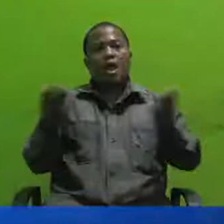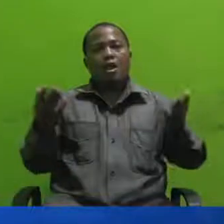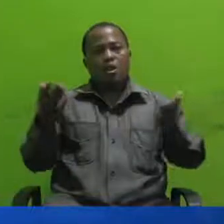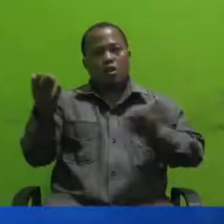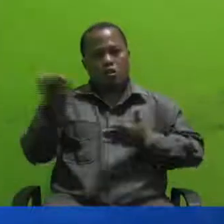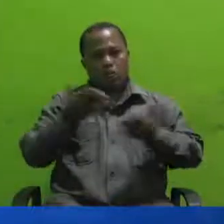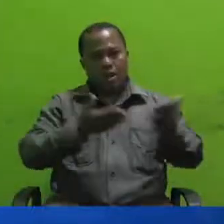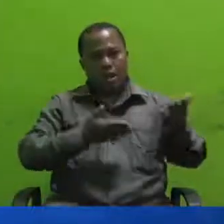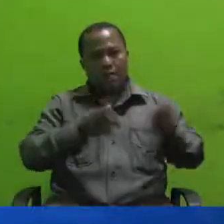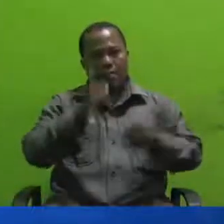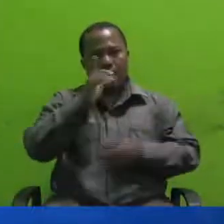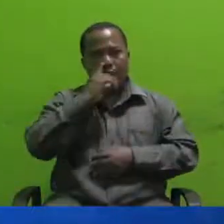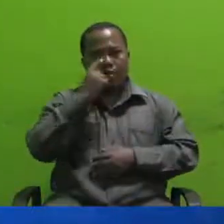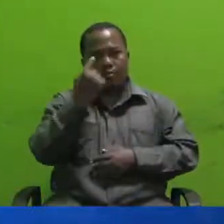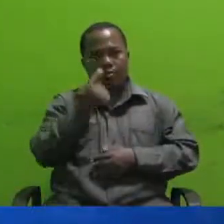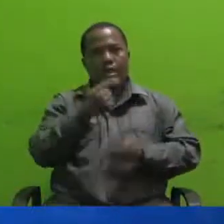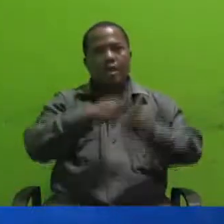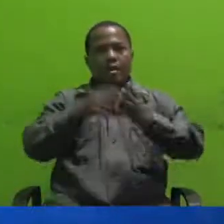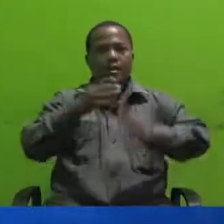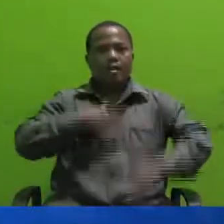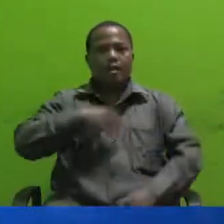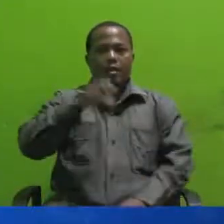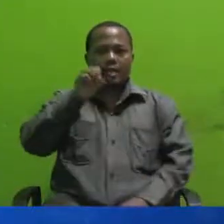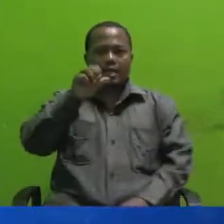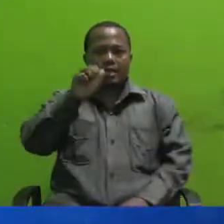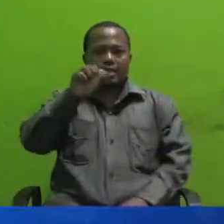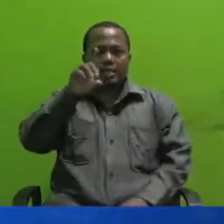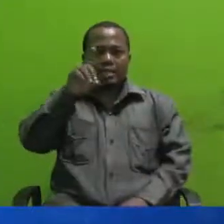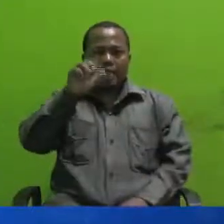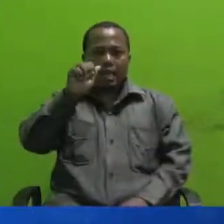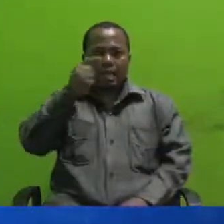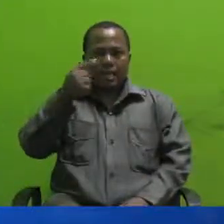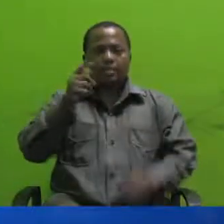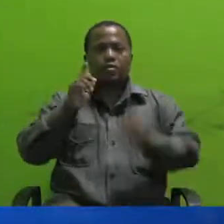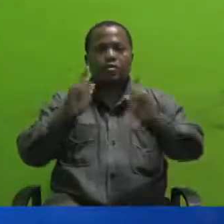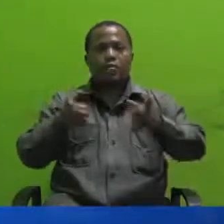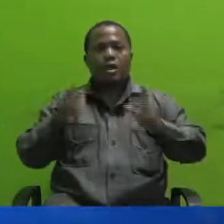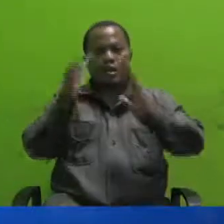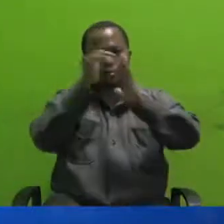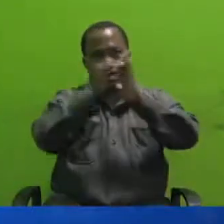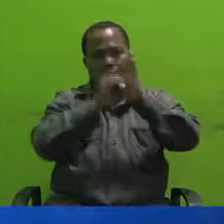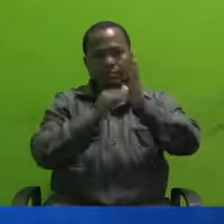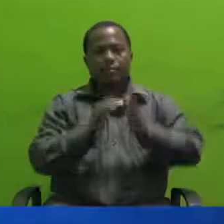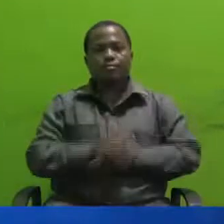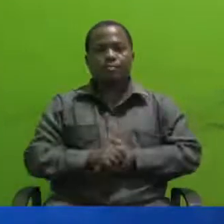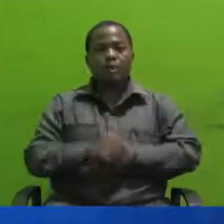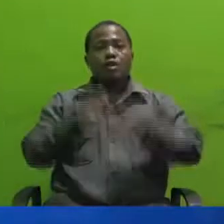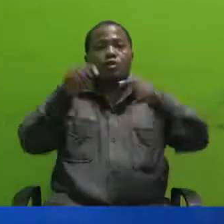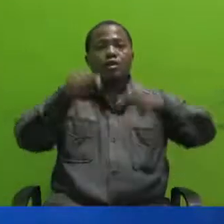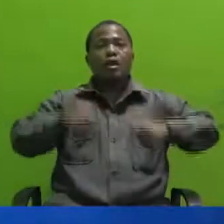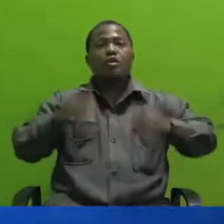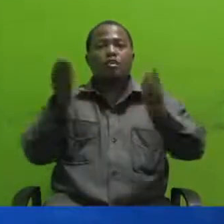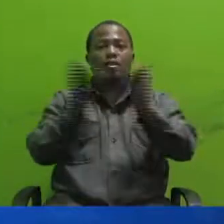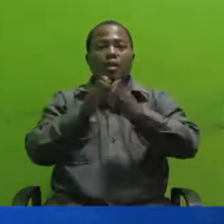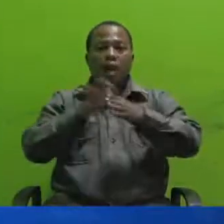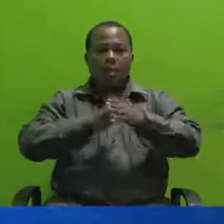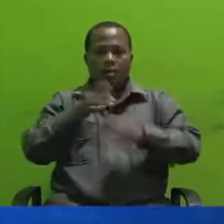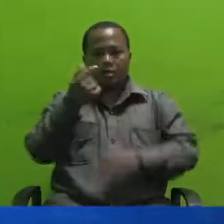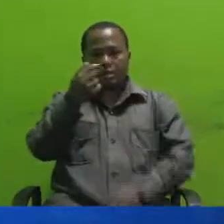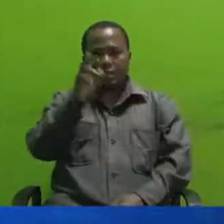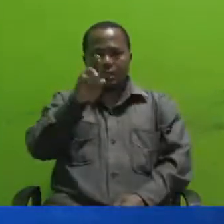Hello, welcome everyone. My name is Sadar Sudi Muhammad, mathematics teacher. Today we learn